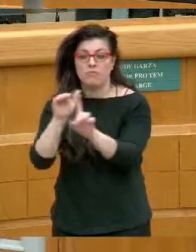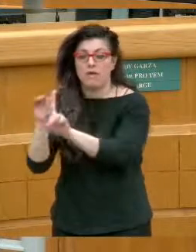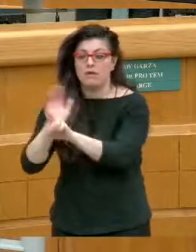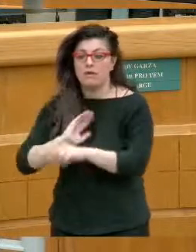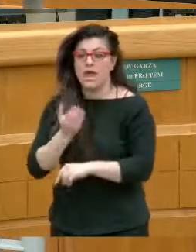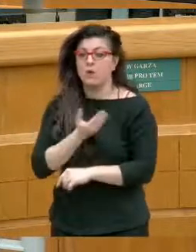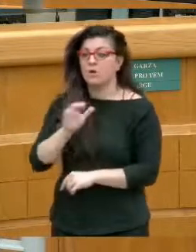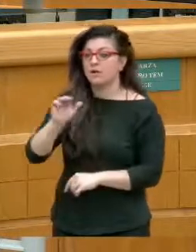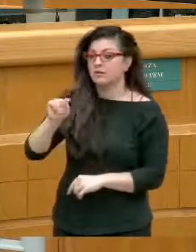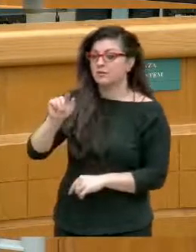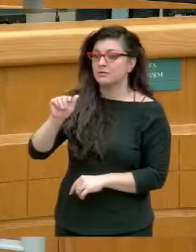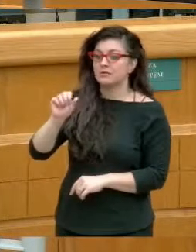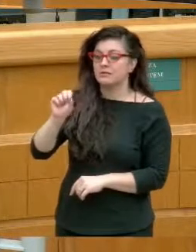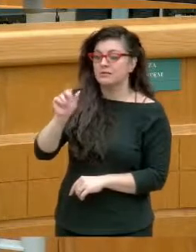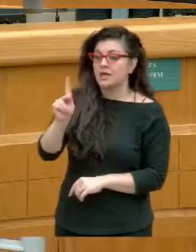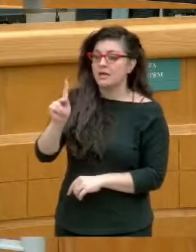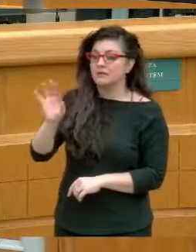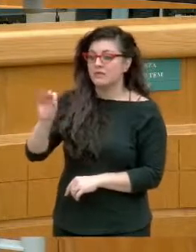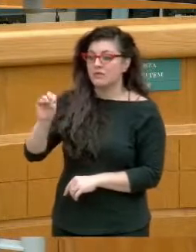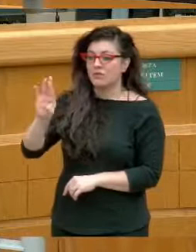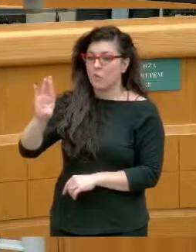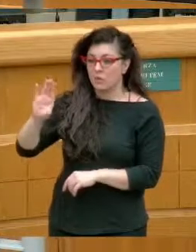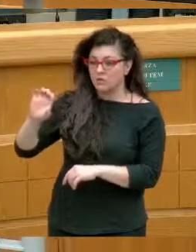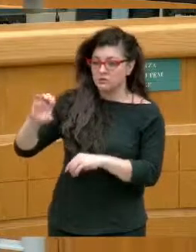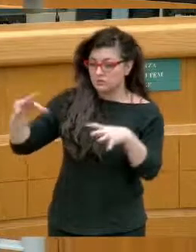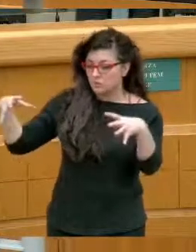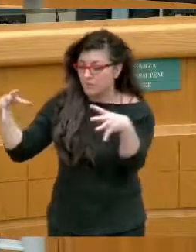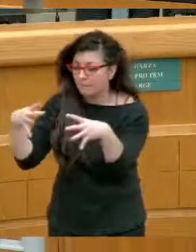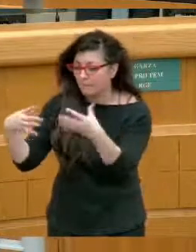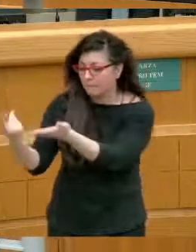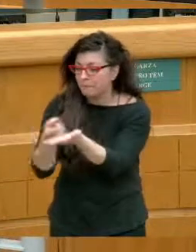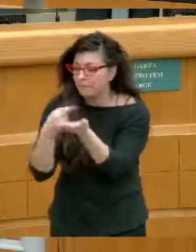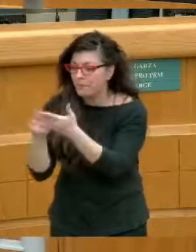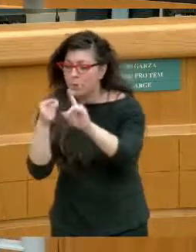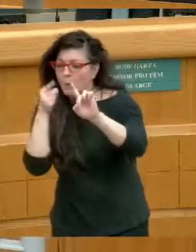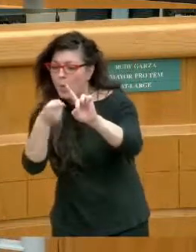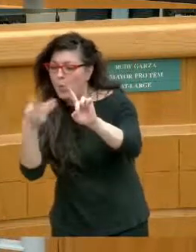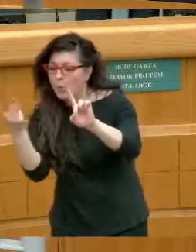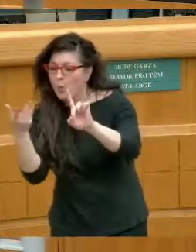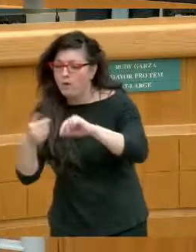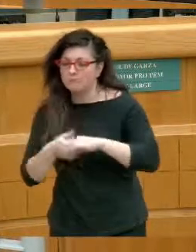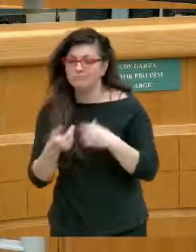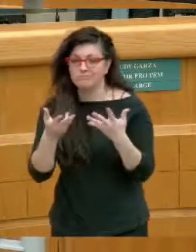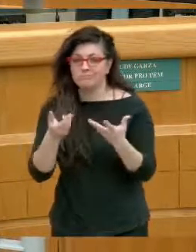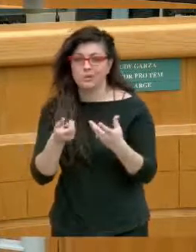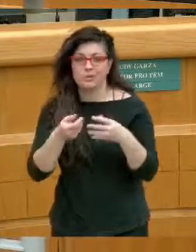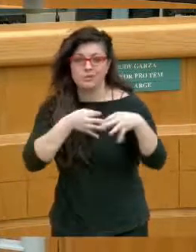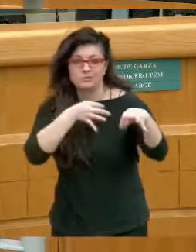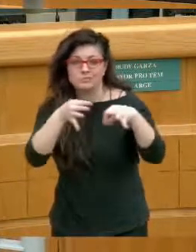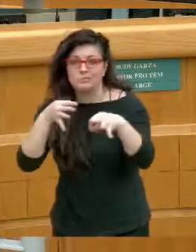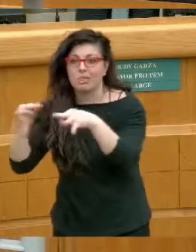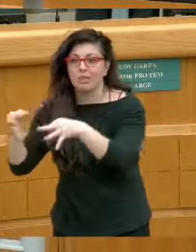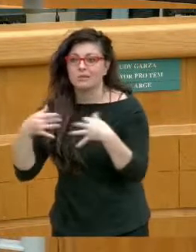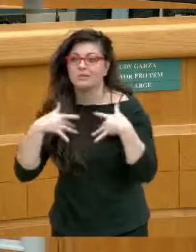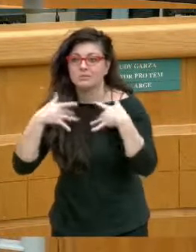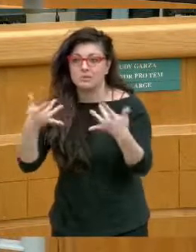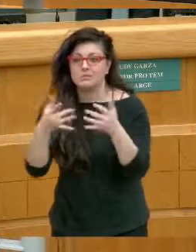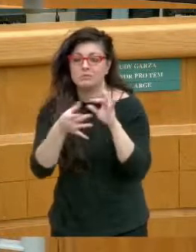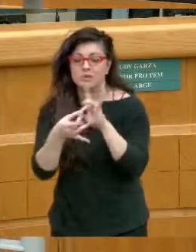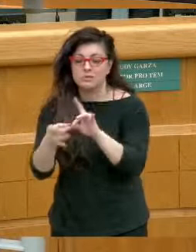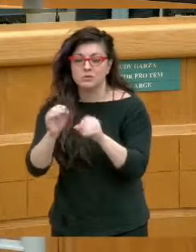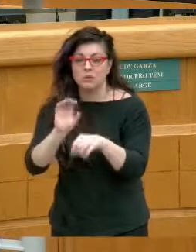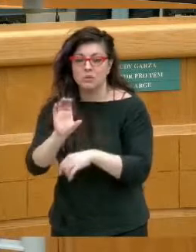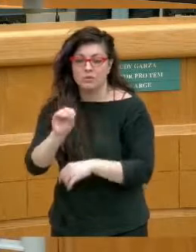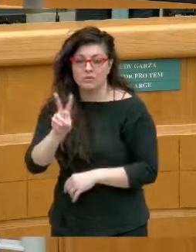force objectives, and the first are to address public concerns and questions about COVID-19 and the interventions that are being